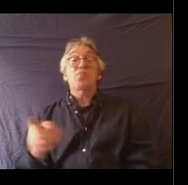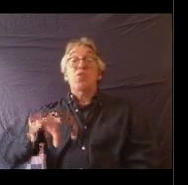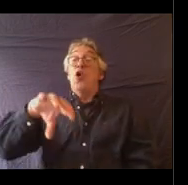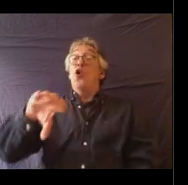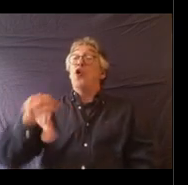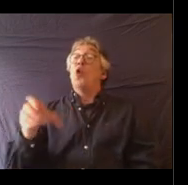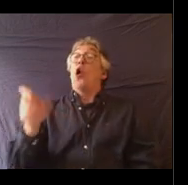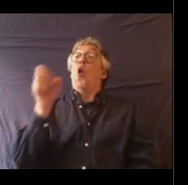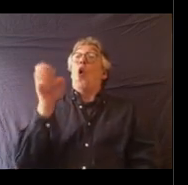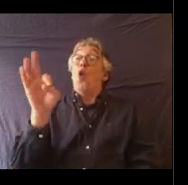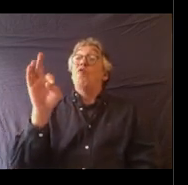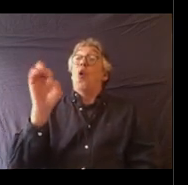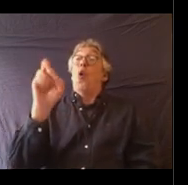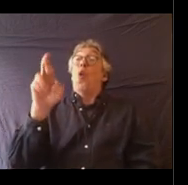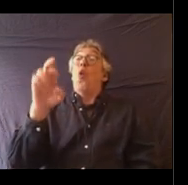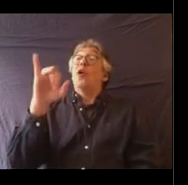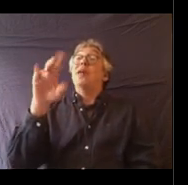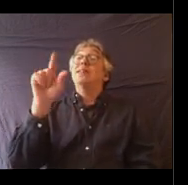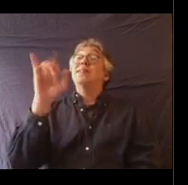means the country of